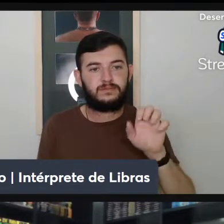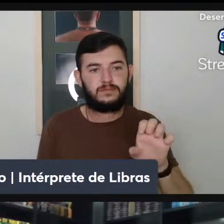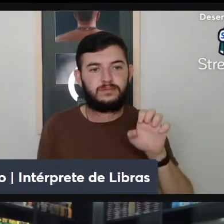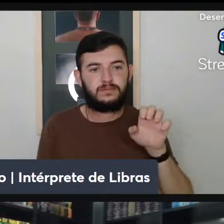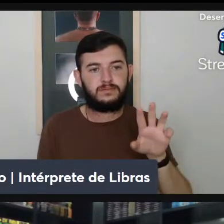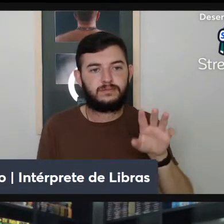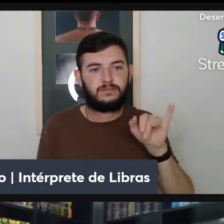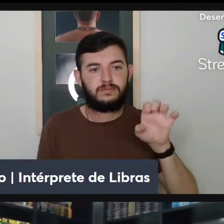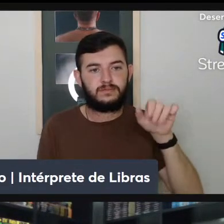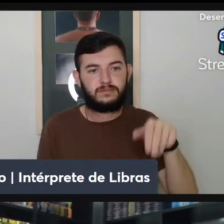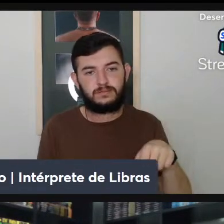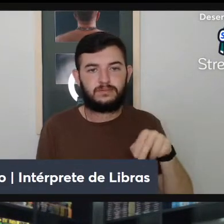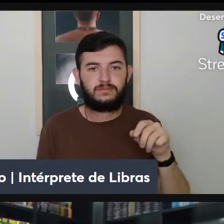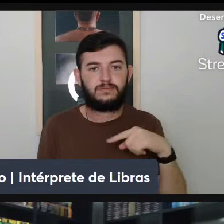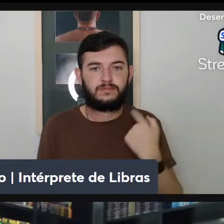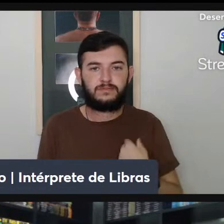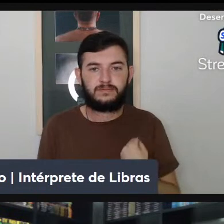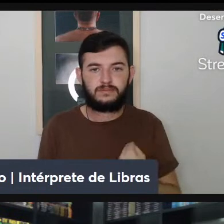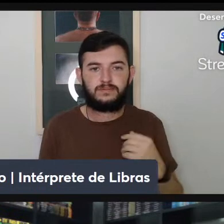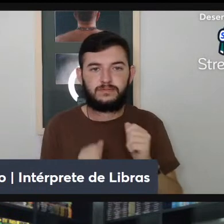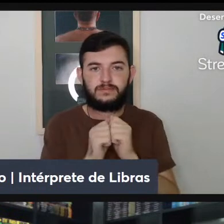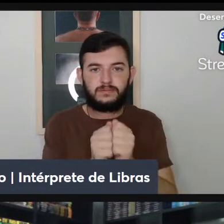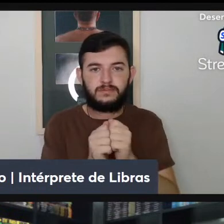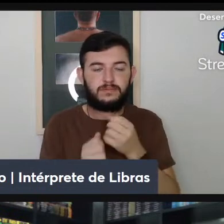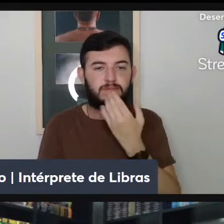yours. Good morning.